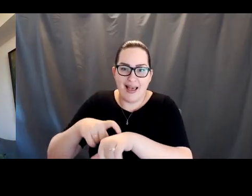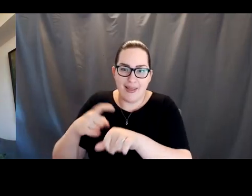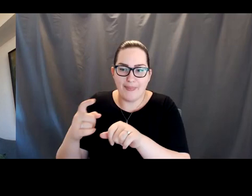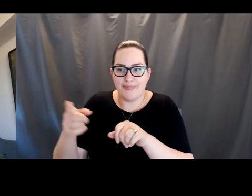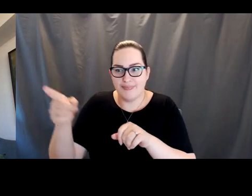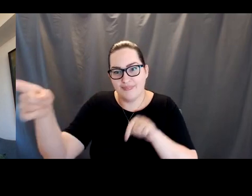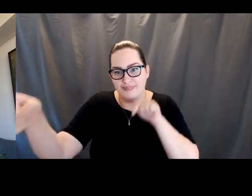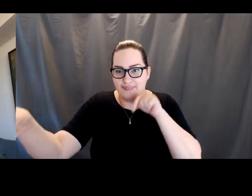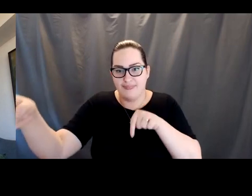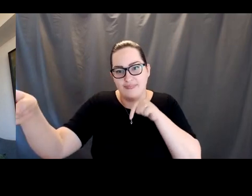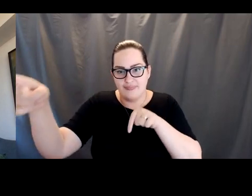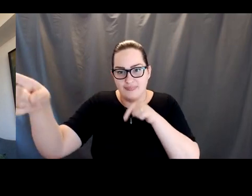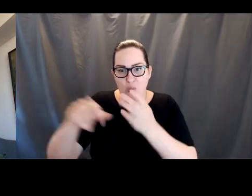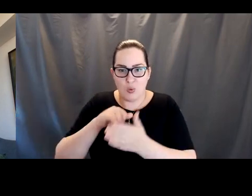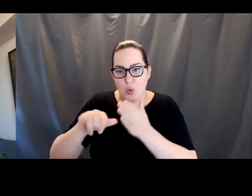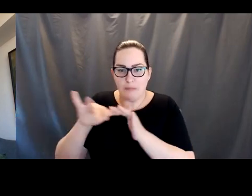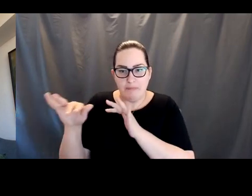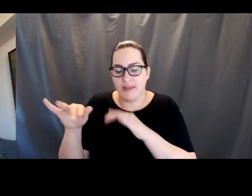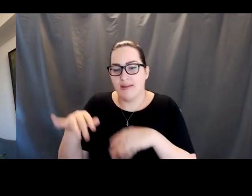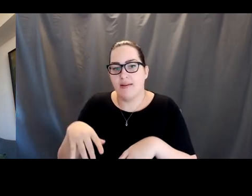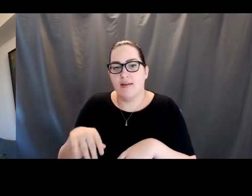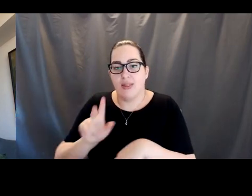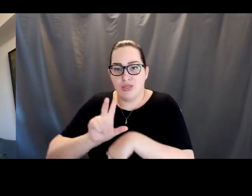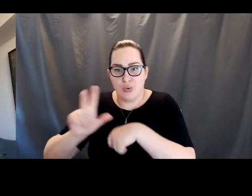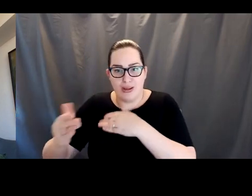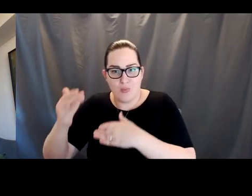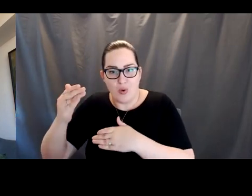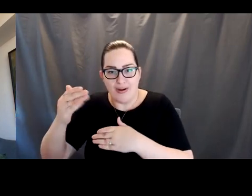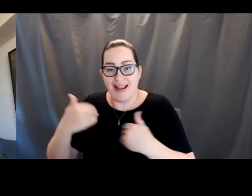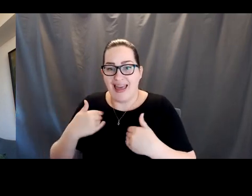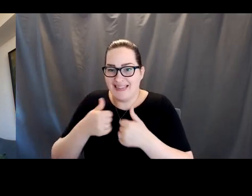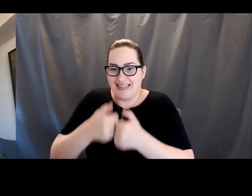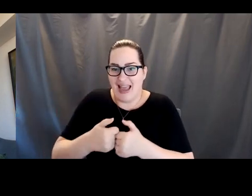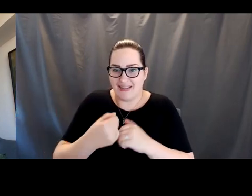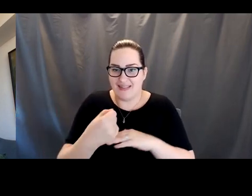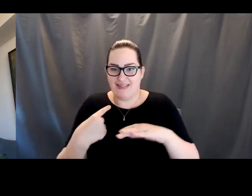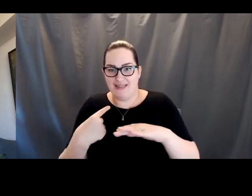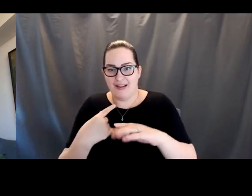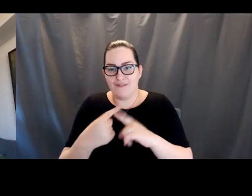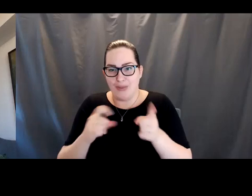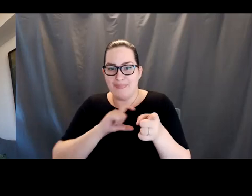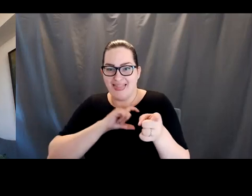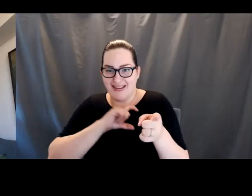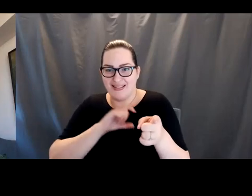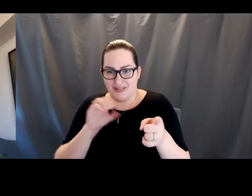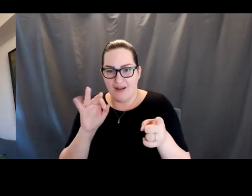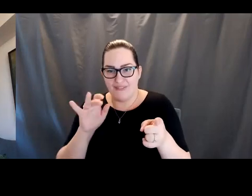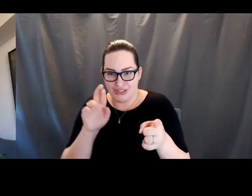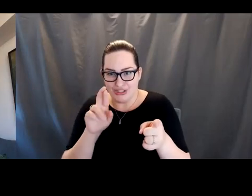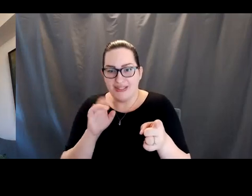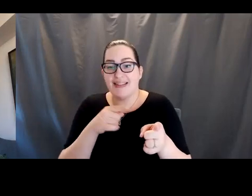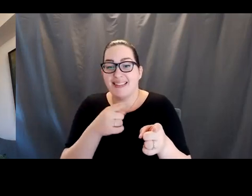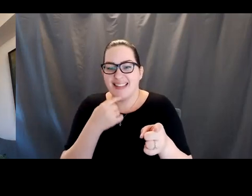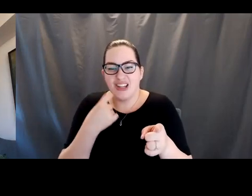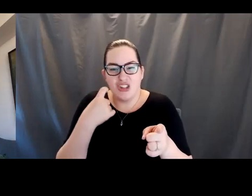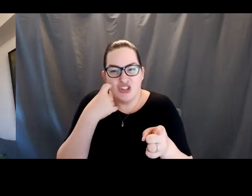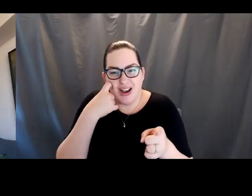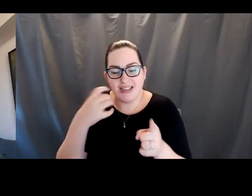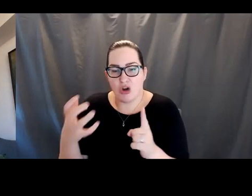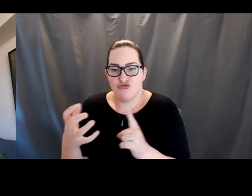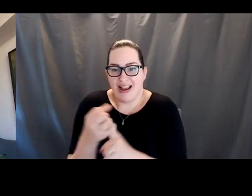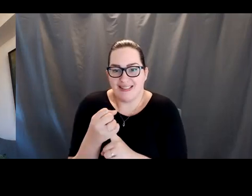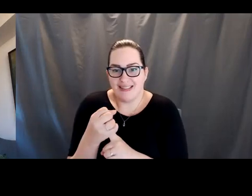I look and I had a text from the police officer saying, we just arrested the member of parliament and 68